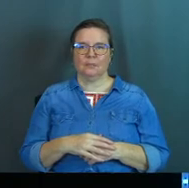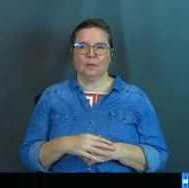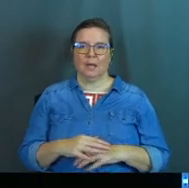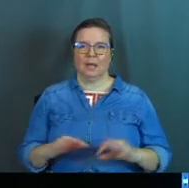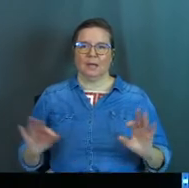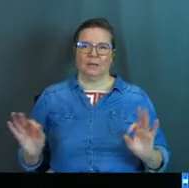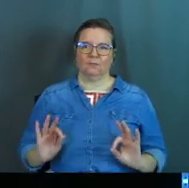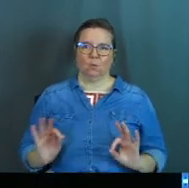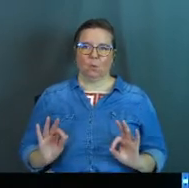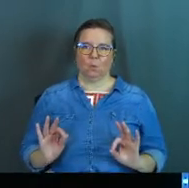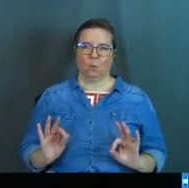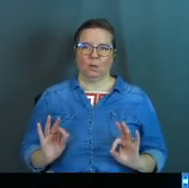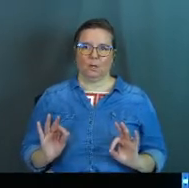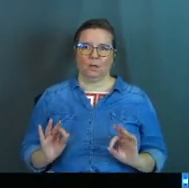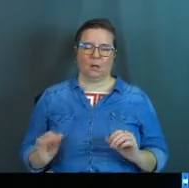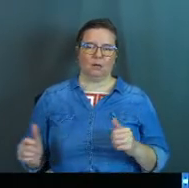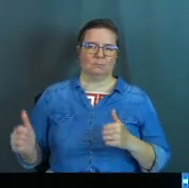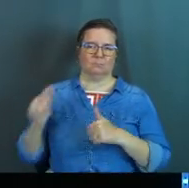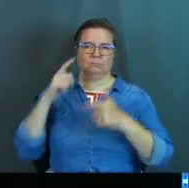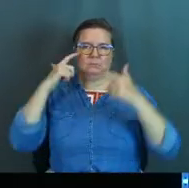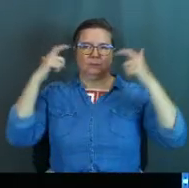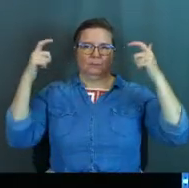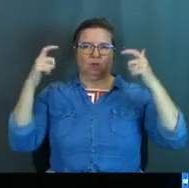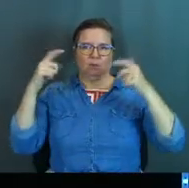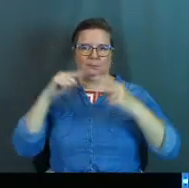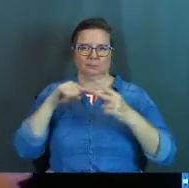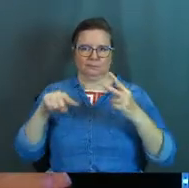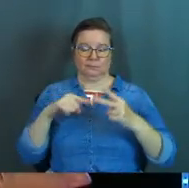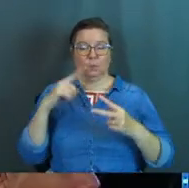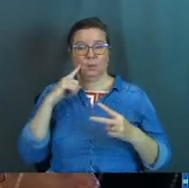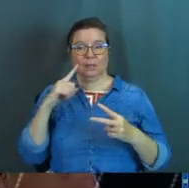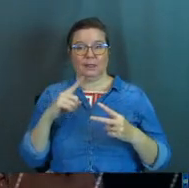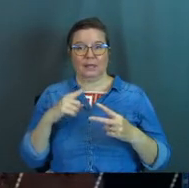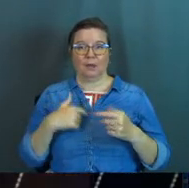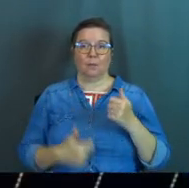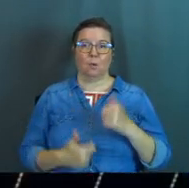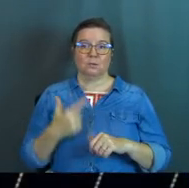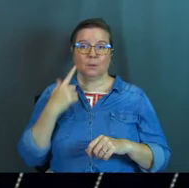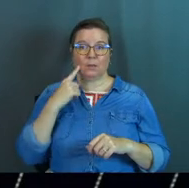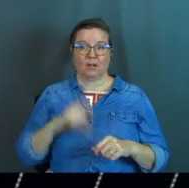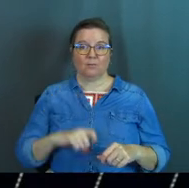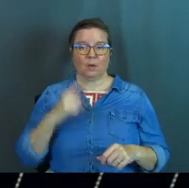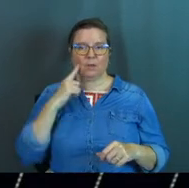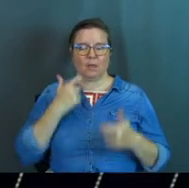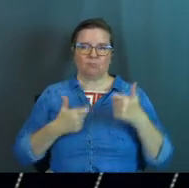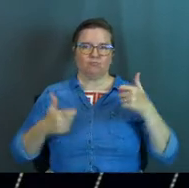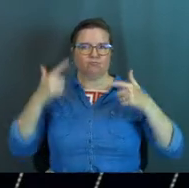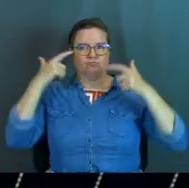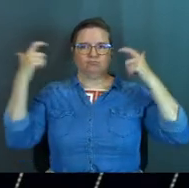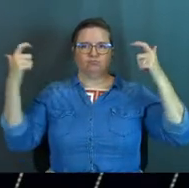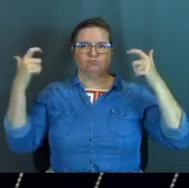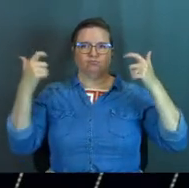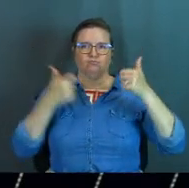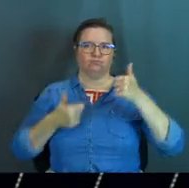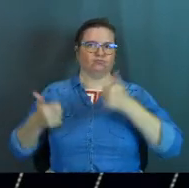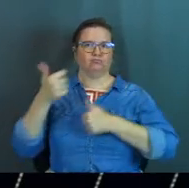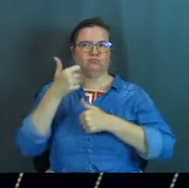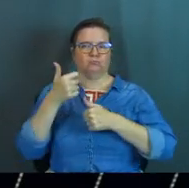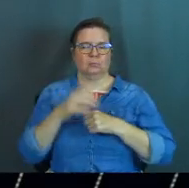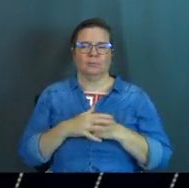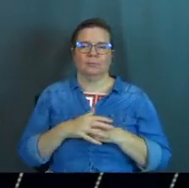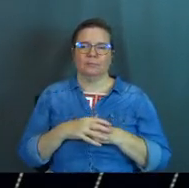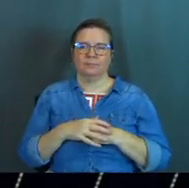and a superiority form. And most of us, when we think of pride, we think of the superiority. And I know this sounds like college class, but I'm going to get through this really